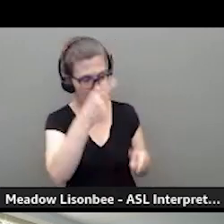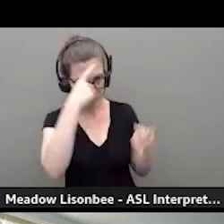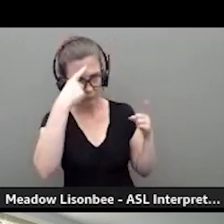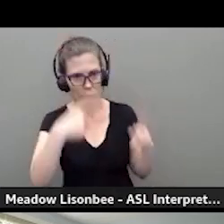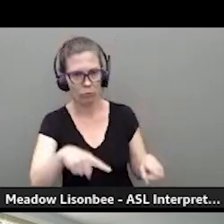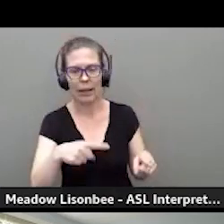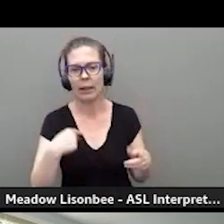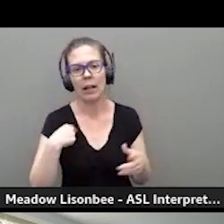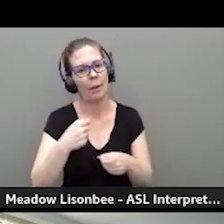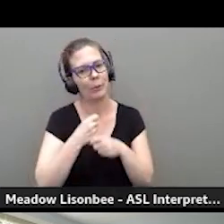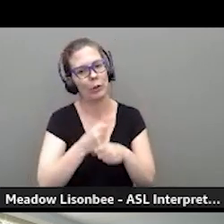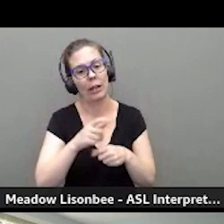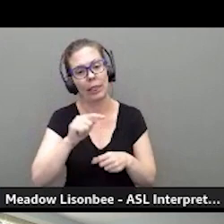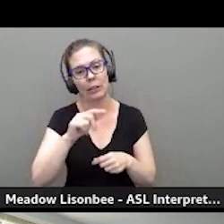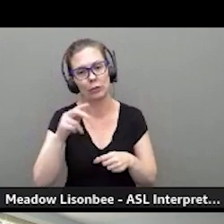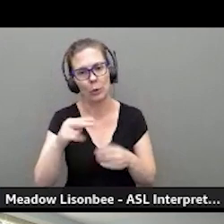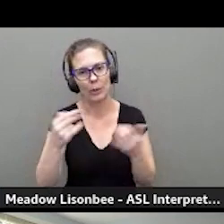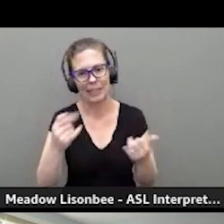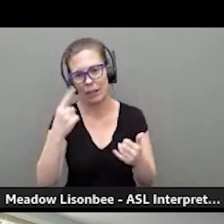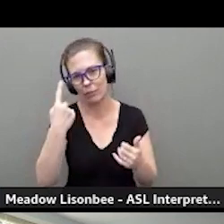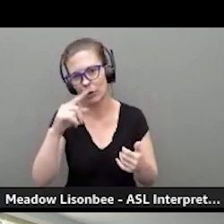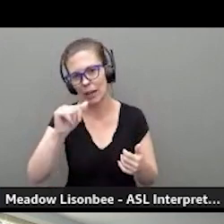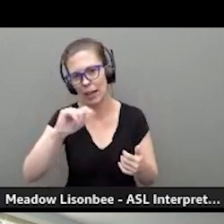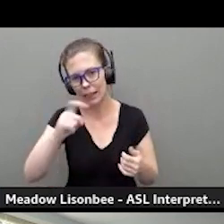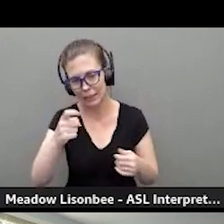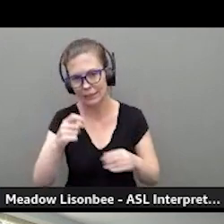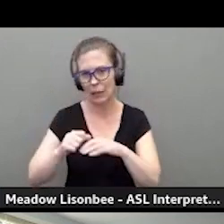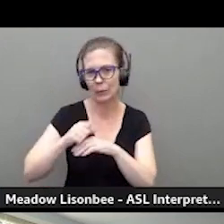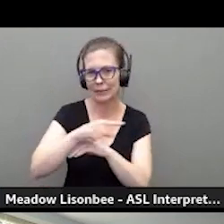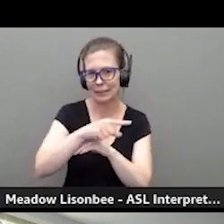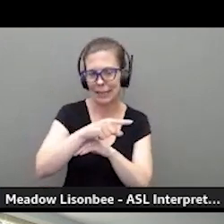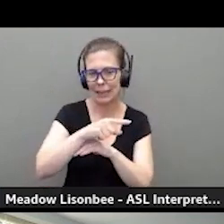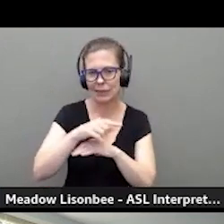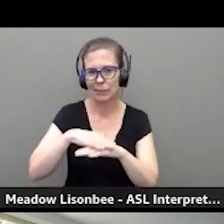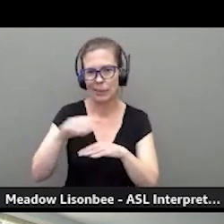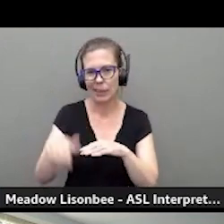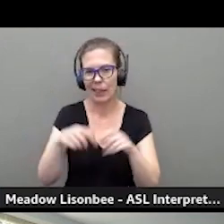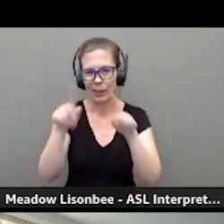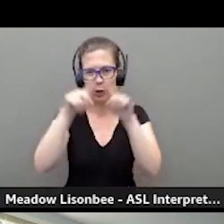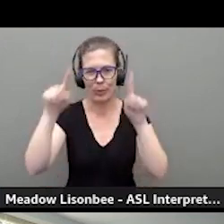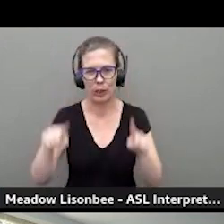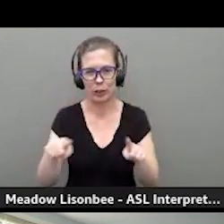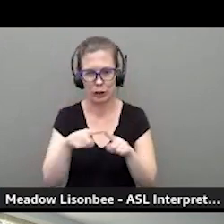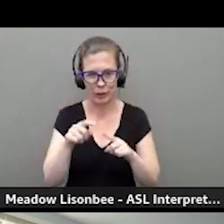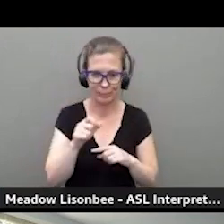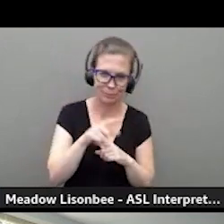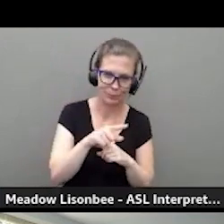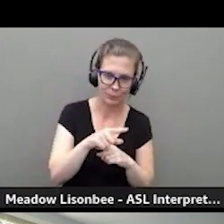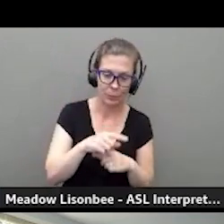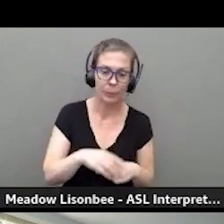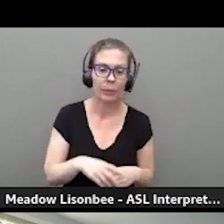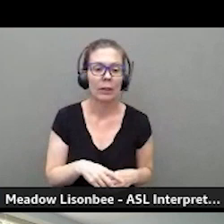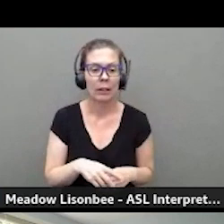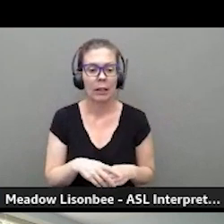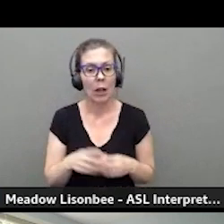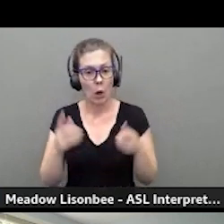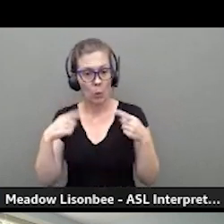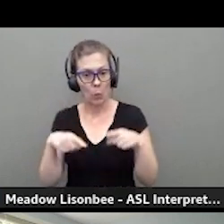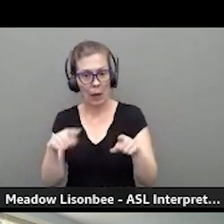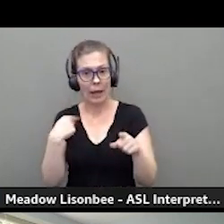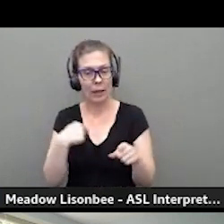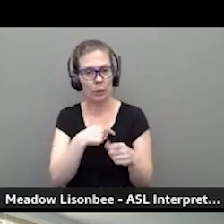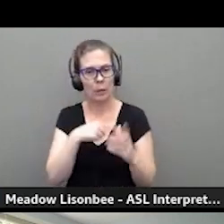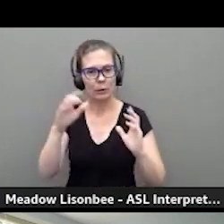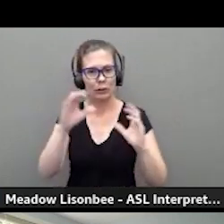just creating that token right now for Alex, and I'm gonna send it to him on my other monitor here. And while we